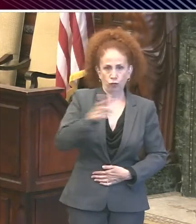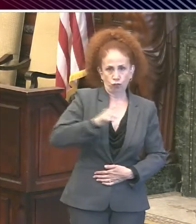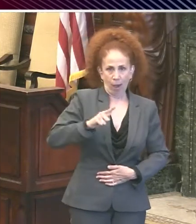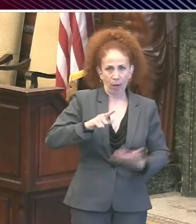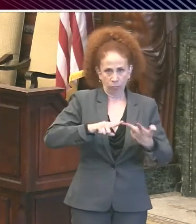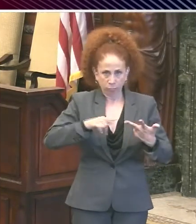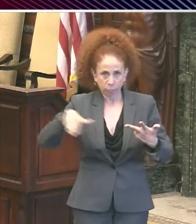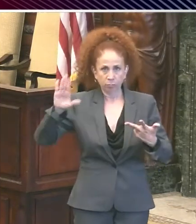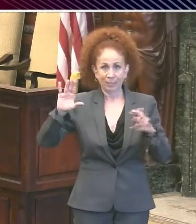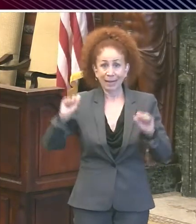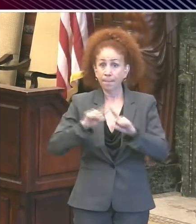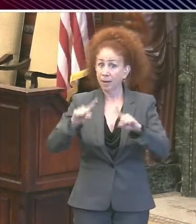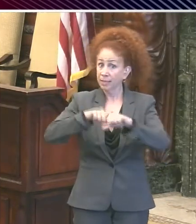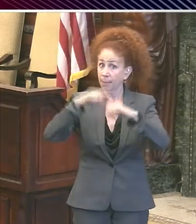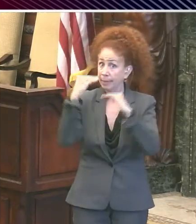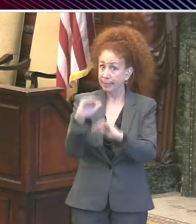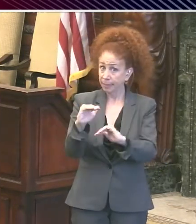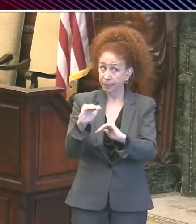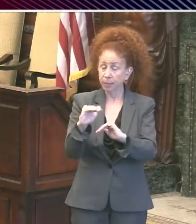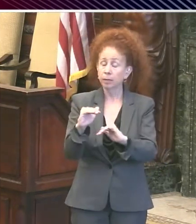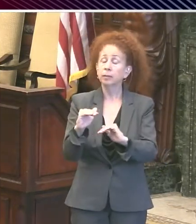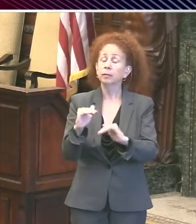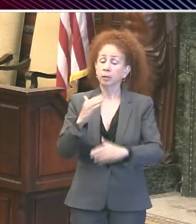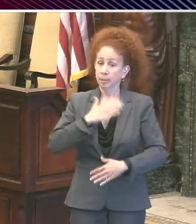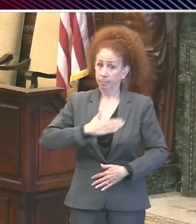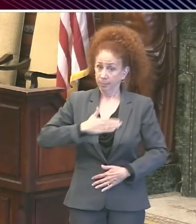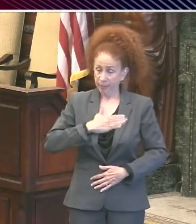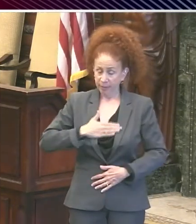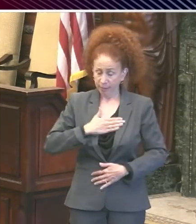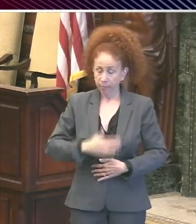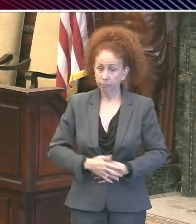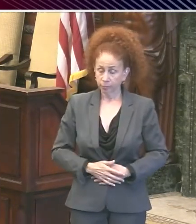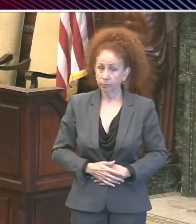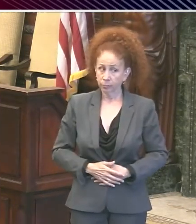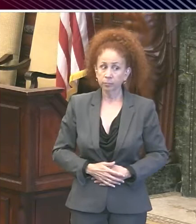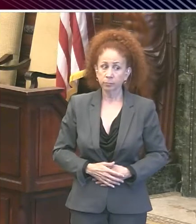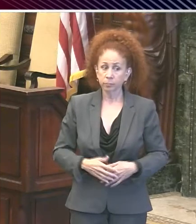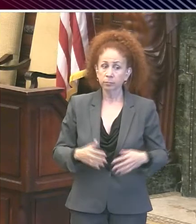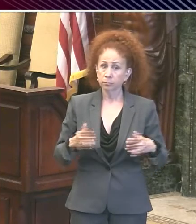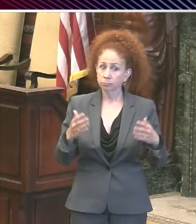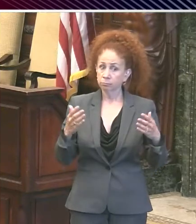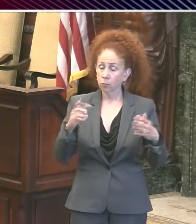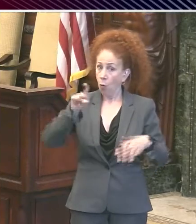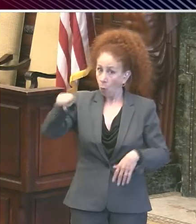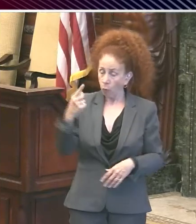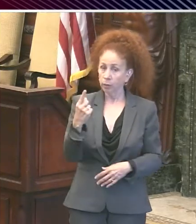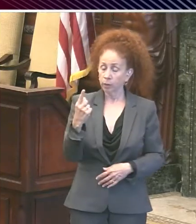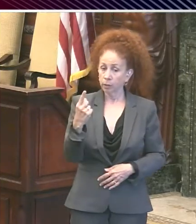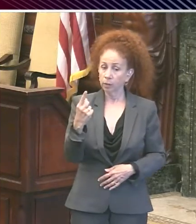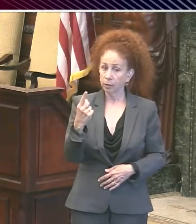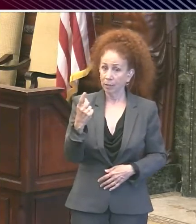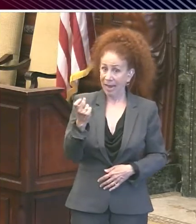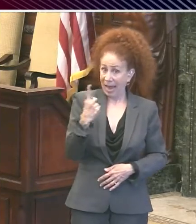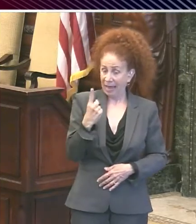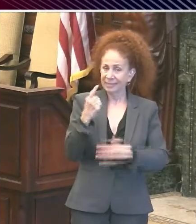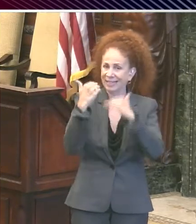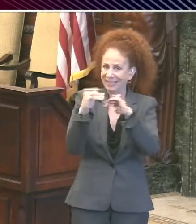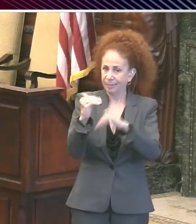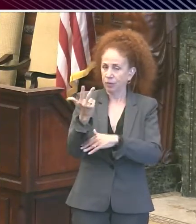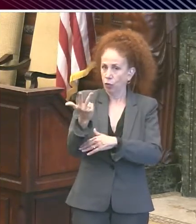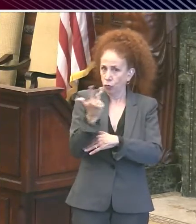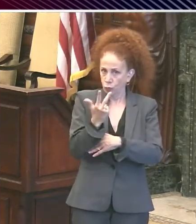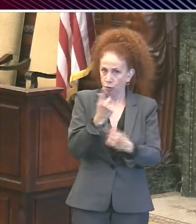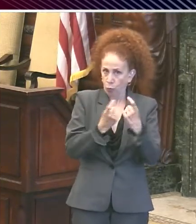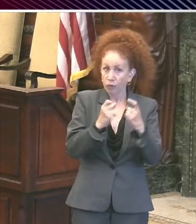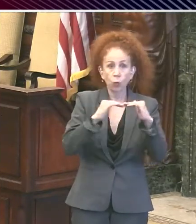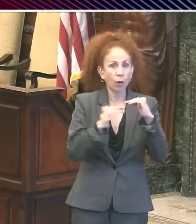We do have limited time, so we ask that press permit only limit their questions to only 3